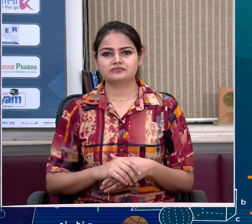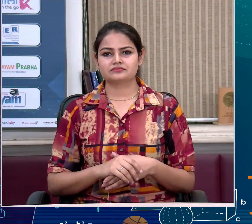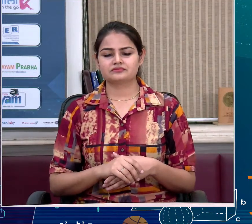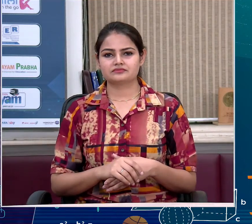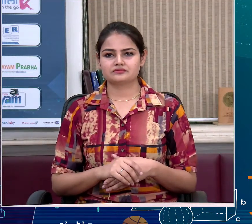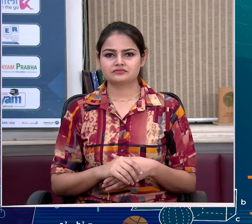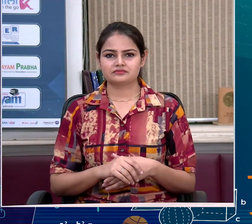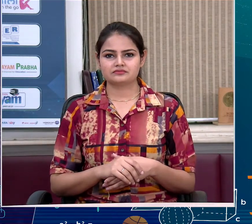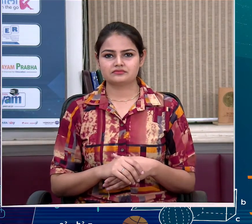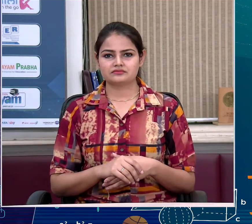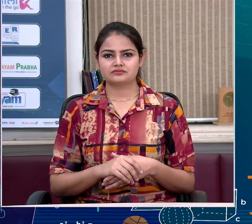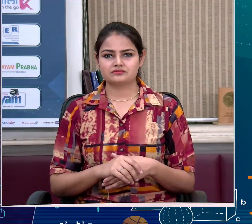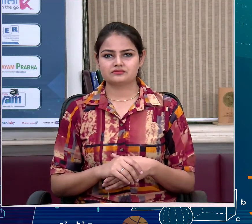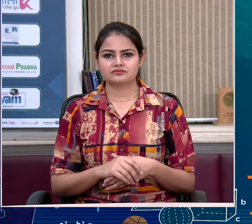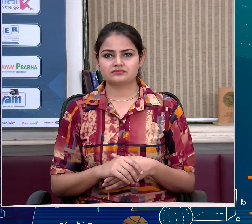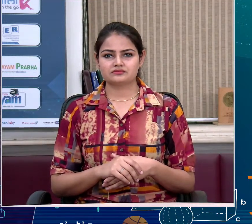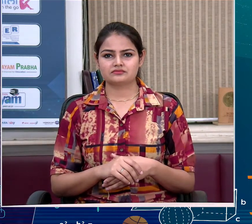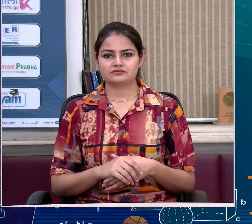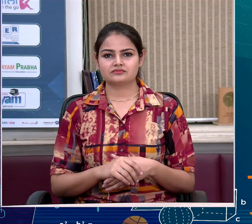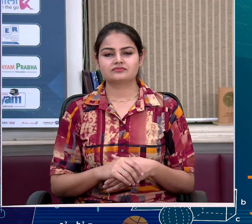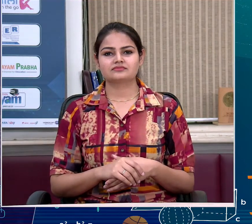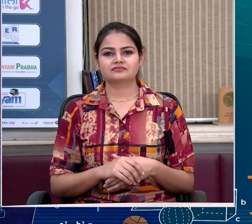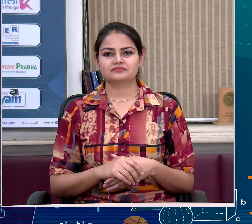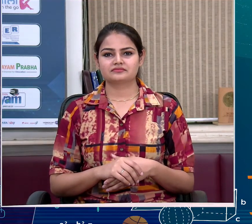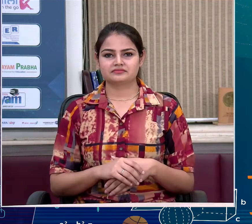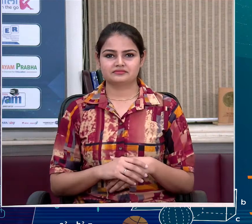further. Right. Sure.